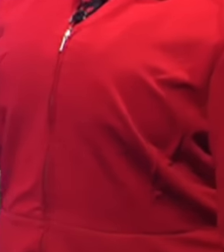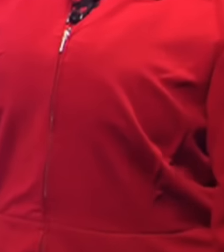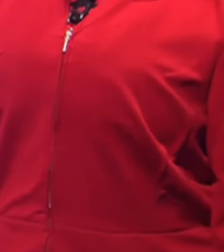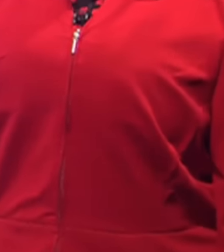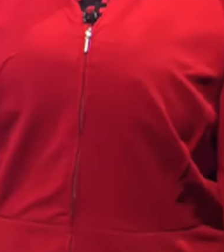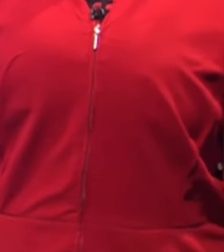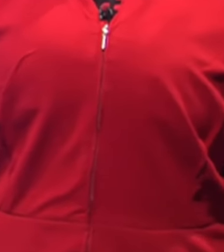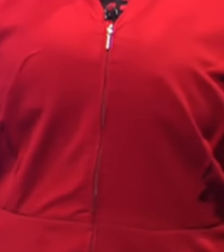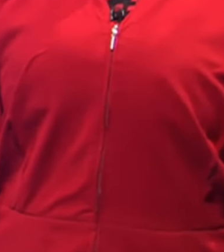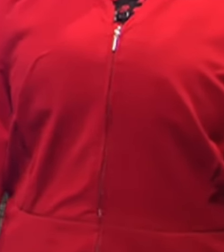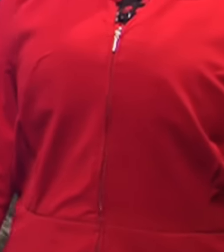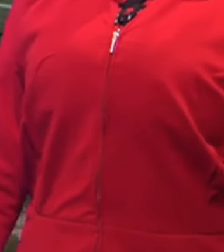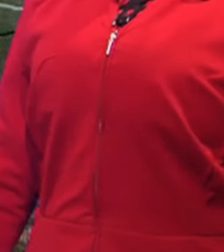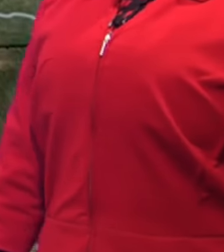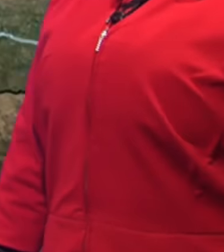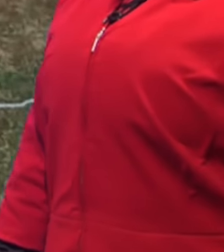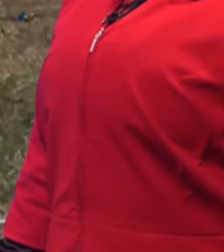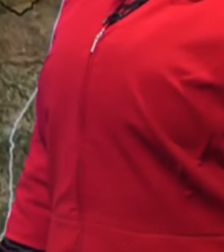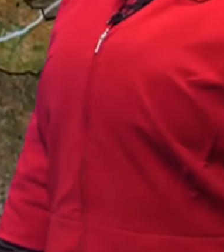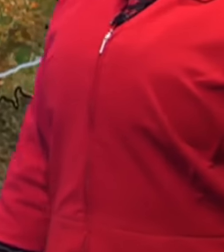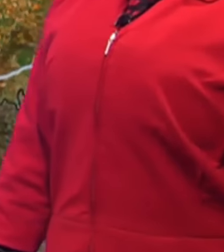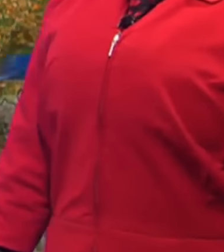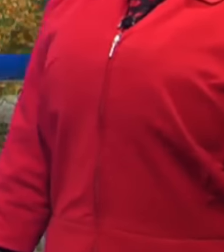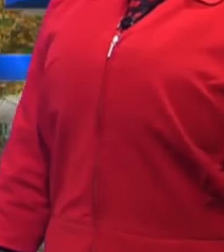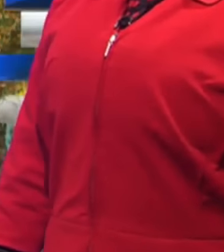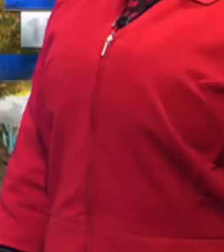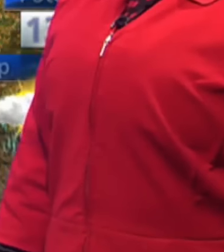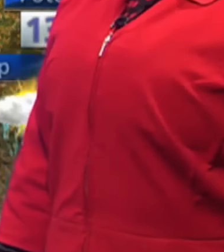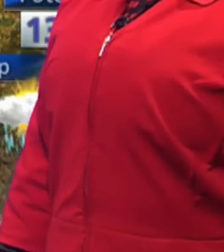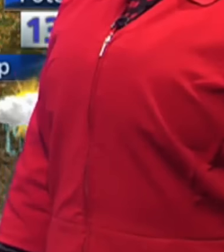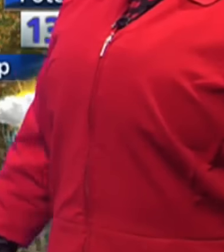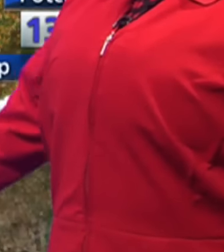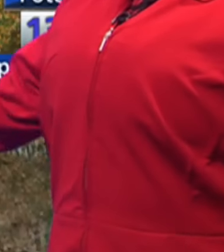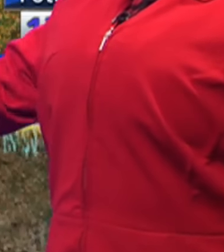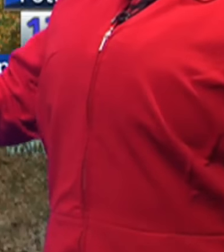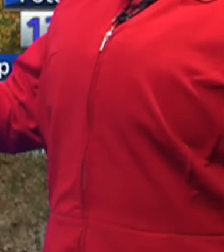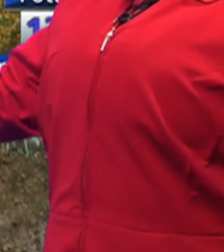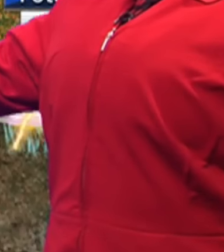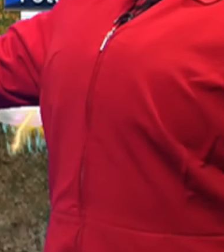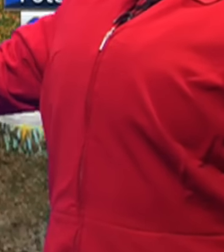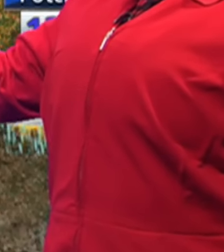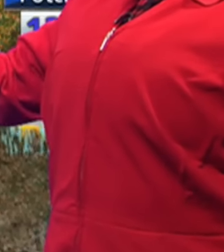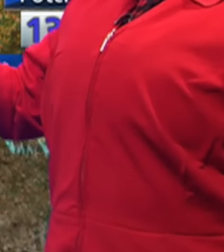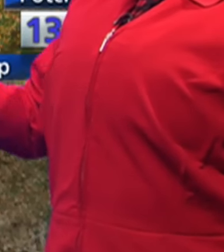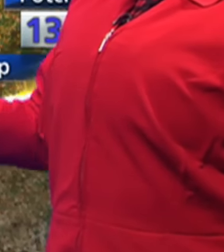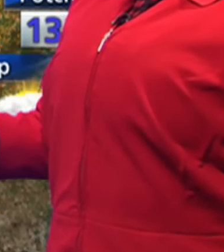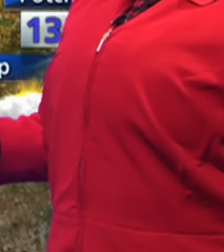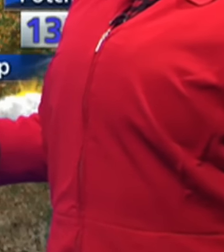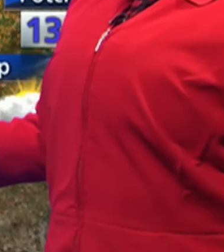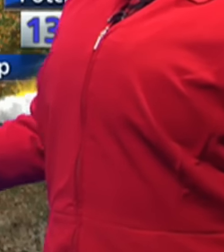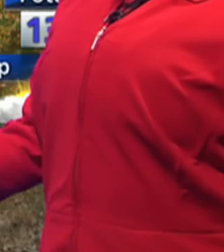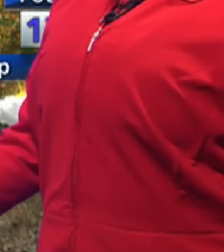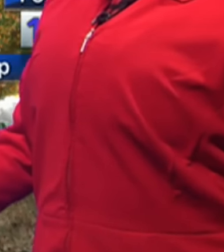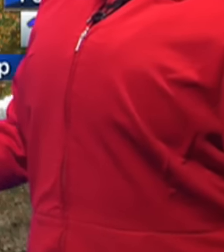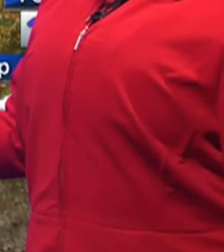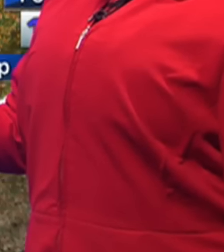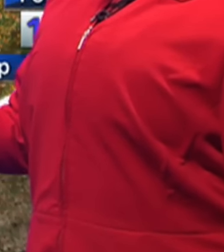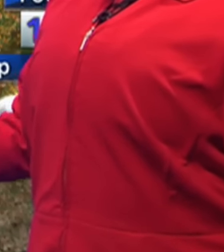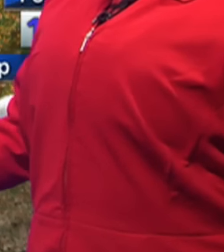lebelela le wena Wepener ka tše masomepedi senyane ga re lebelela go la provinceng ya North West go sasa dipula di sa le gona Mahikeng go tla be go ntše go rutetše ka